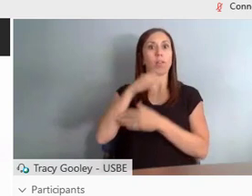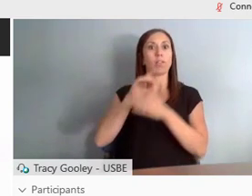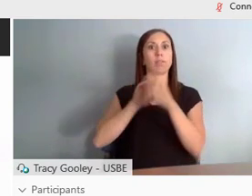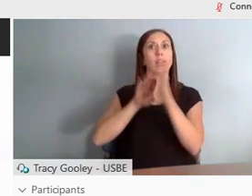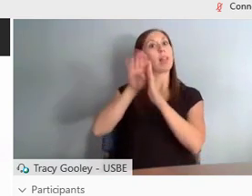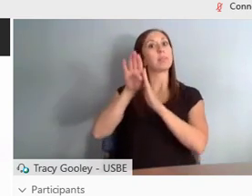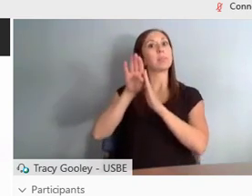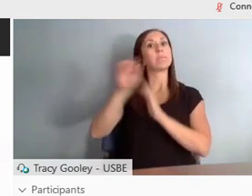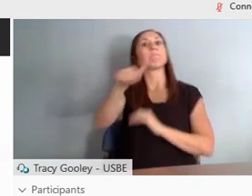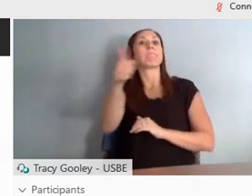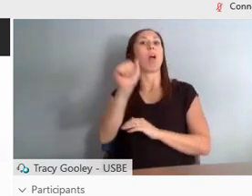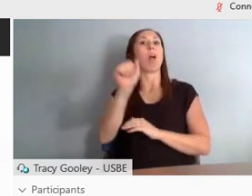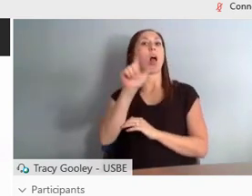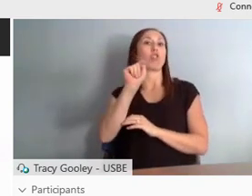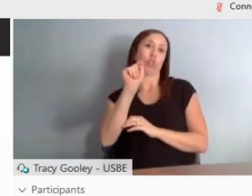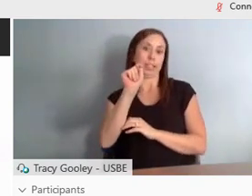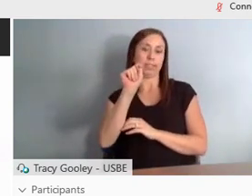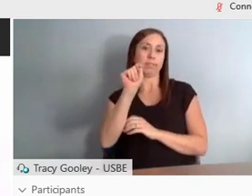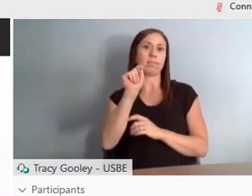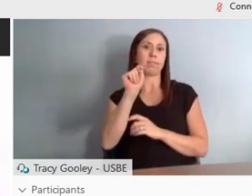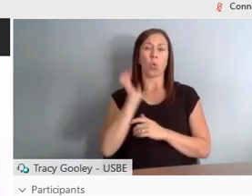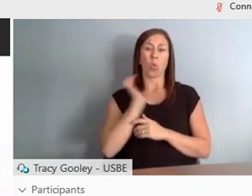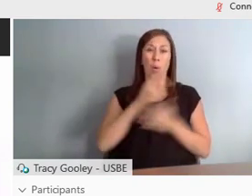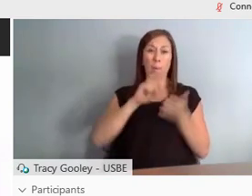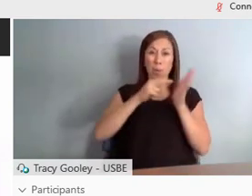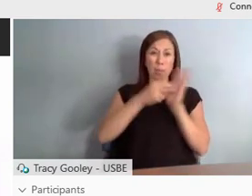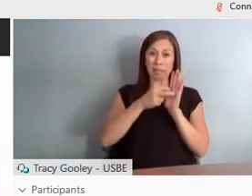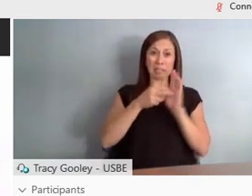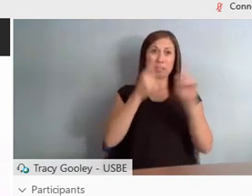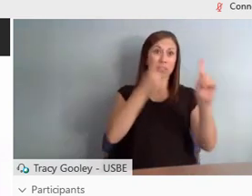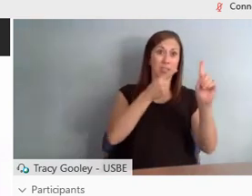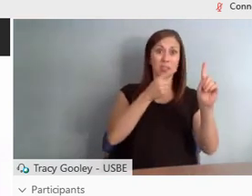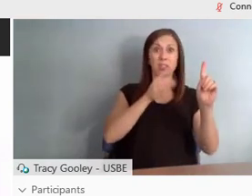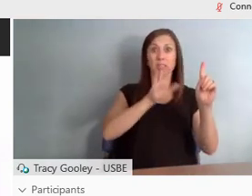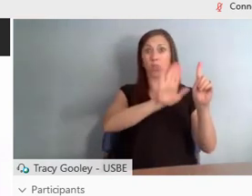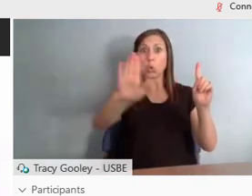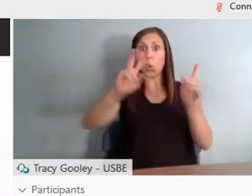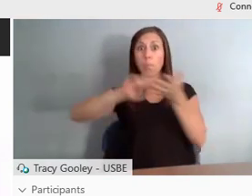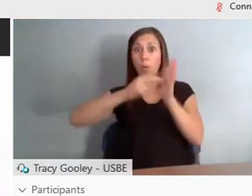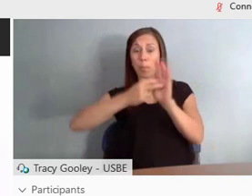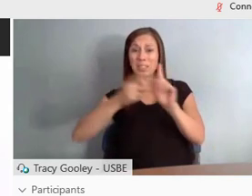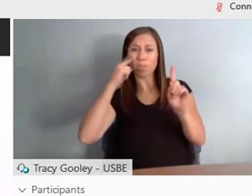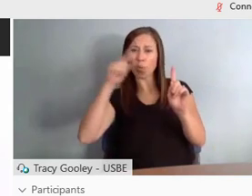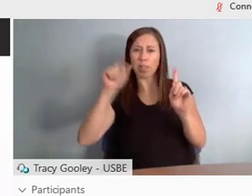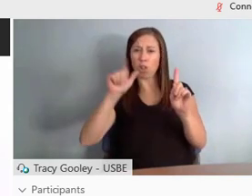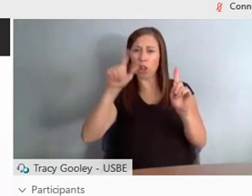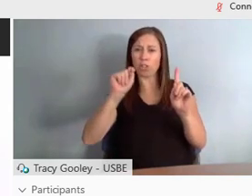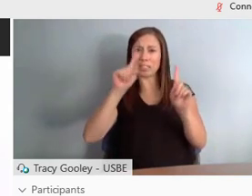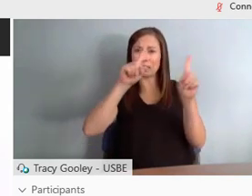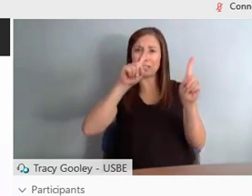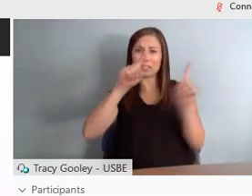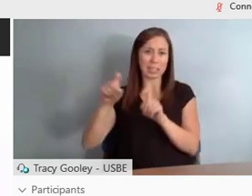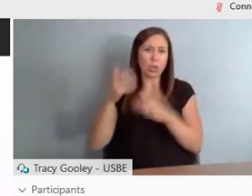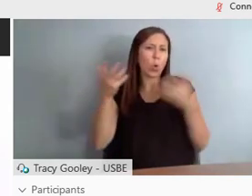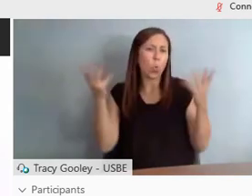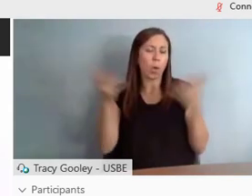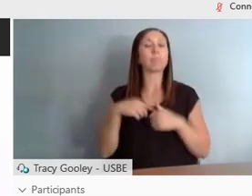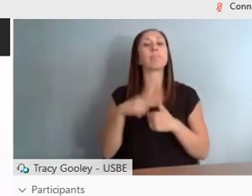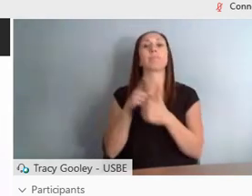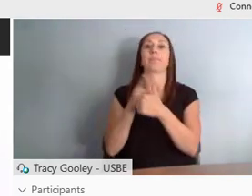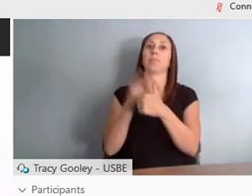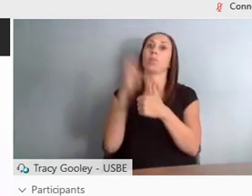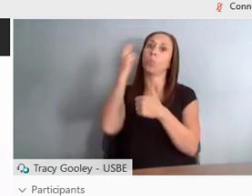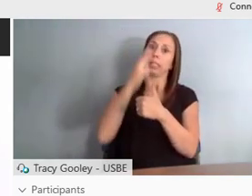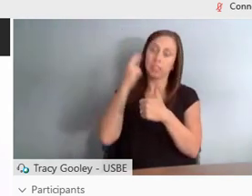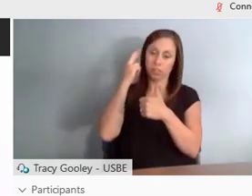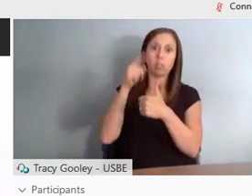really, what is our purpose at the state for your purpose of teachers of the alternate assessment? Because one, we know that